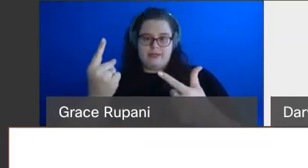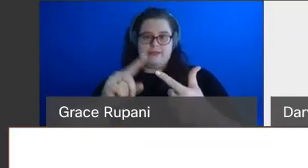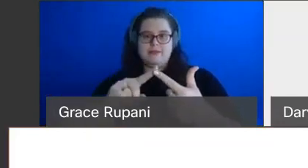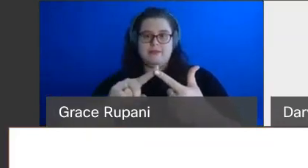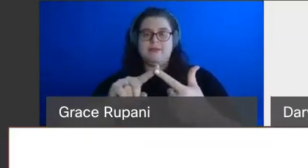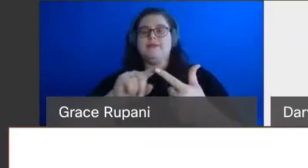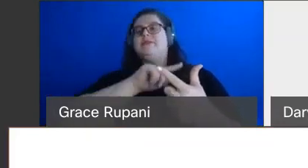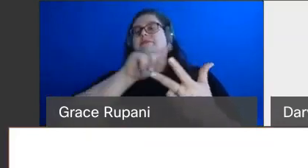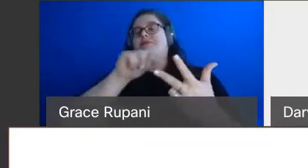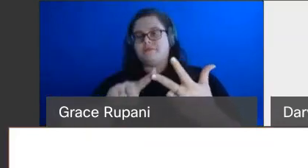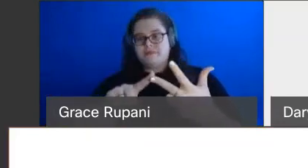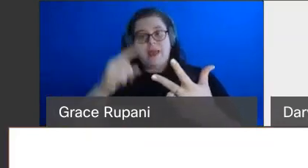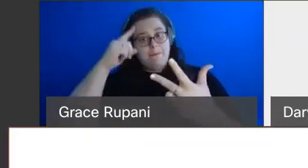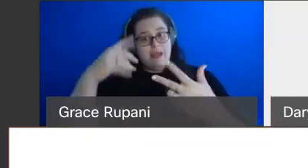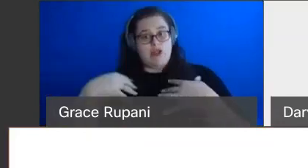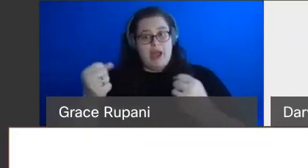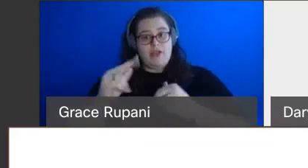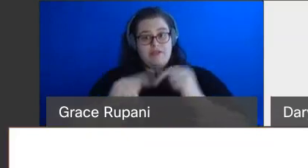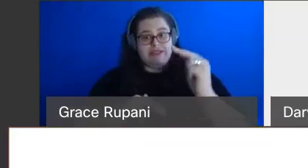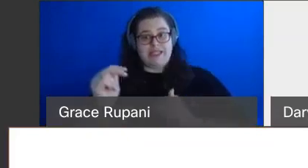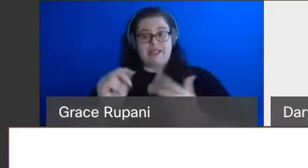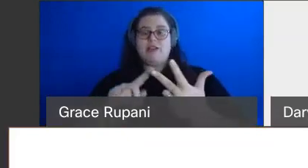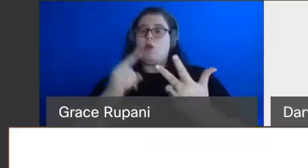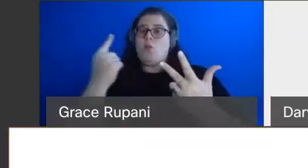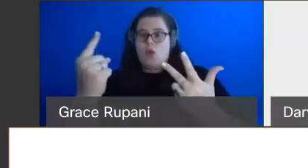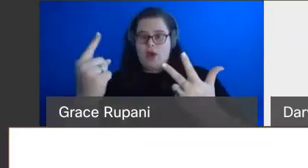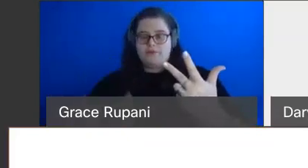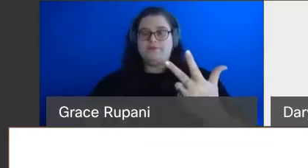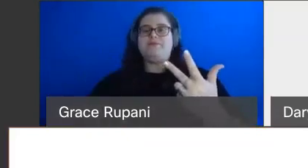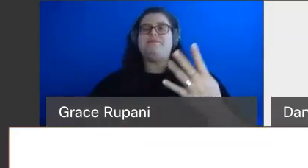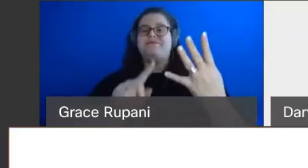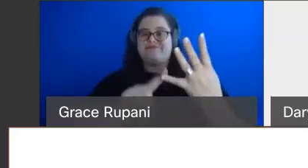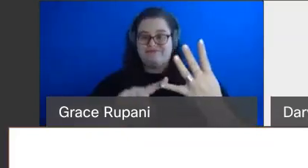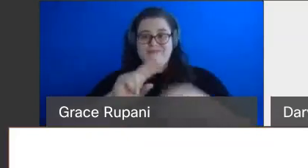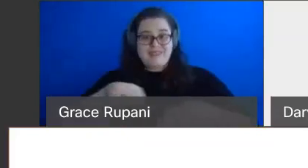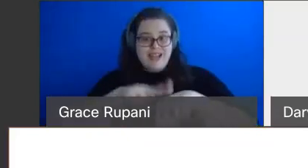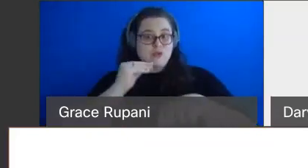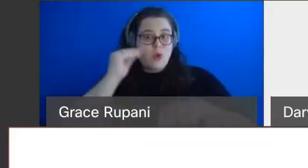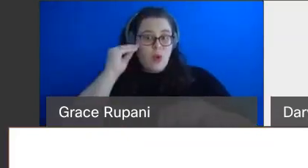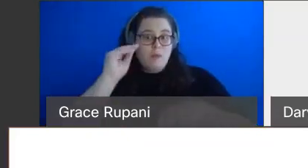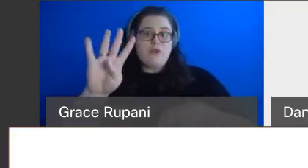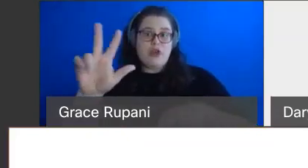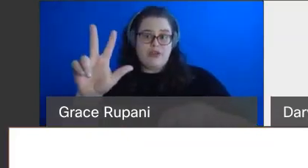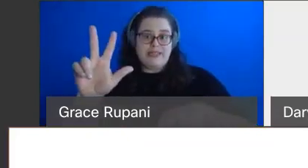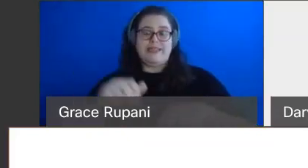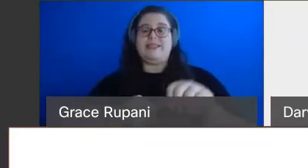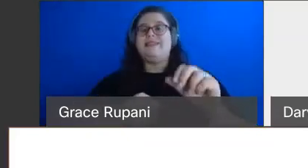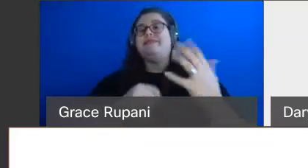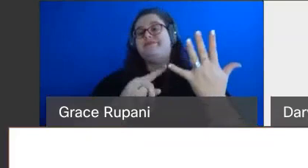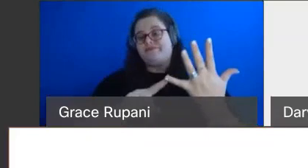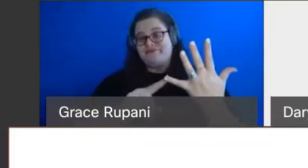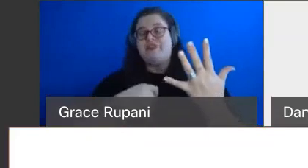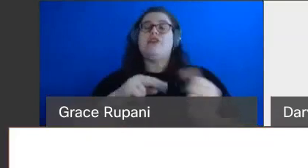Mental health facility, there's been 1. In a natural home, 43. Nursing home, 2.